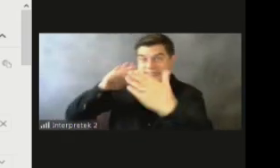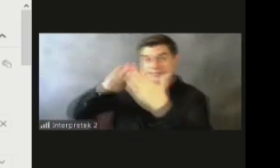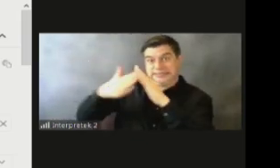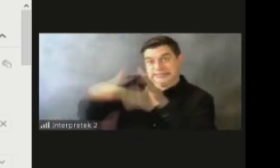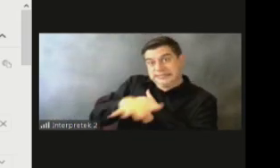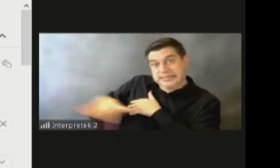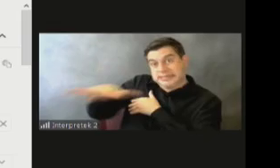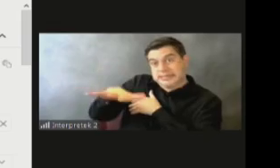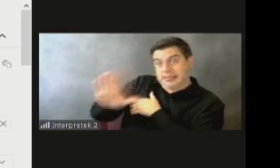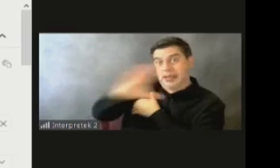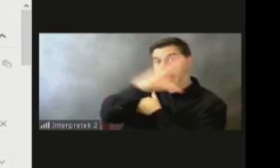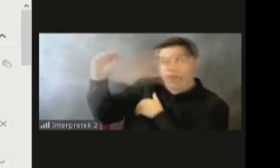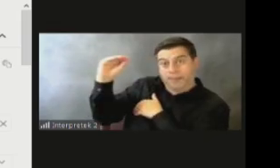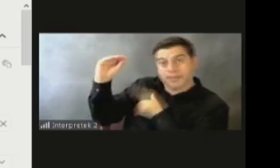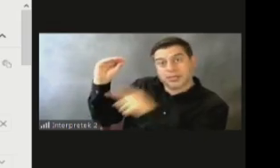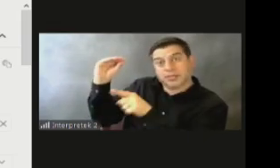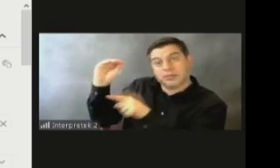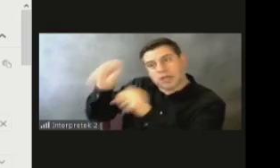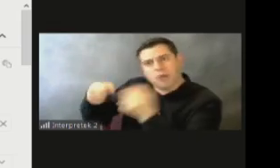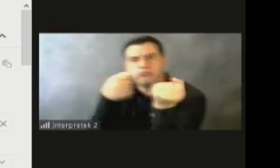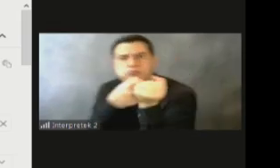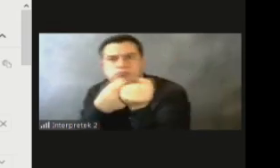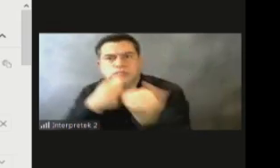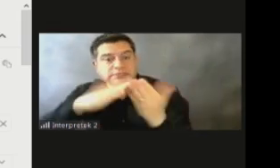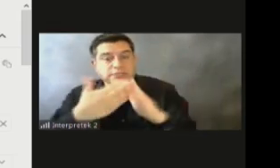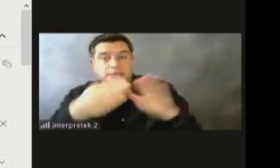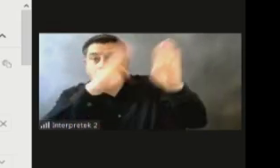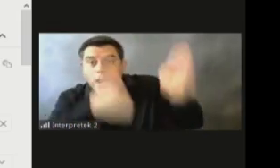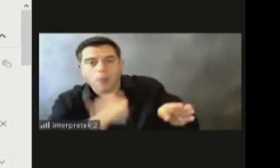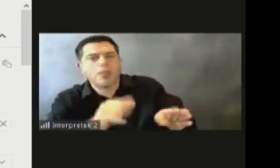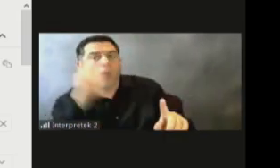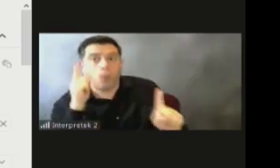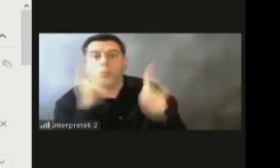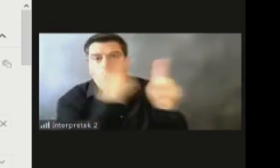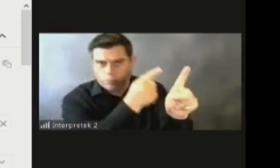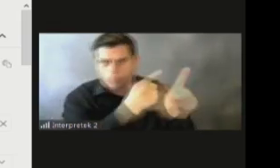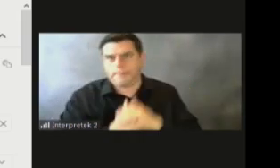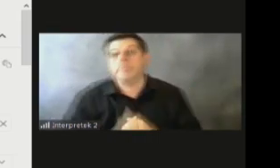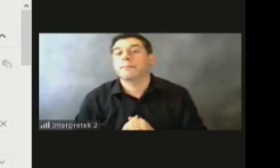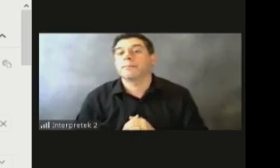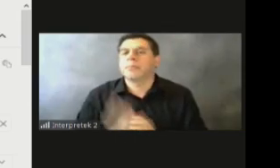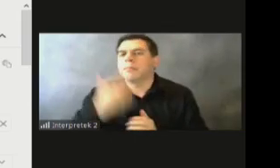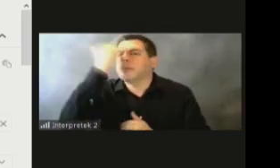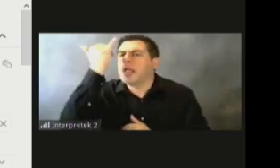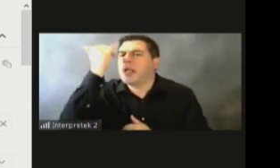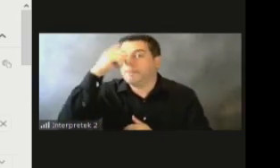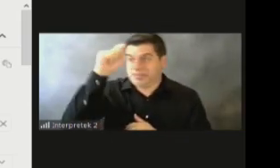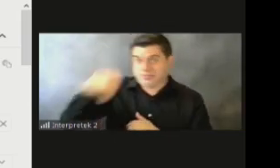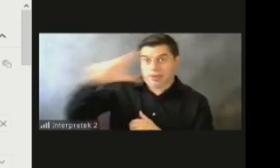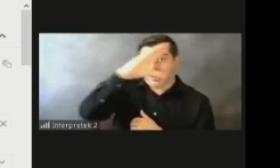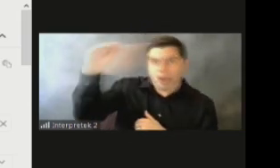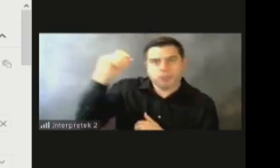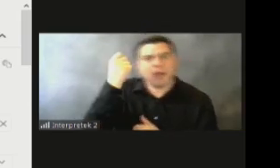goals, because employers across the city, across the state, all understand the importance of affordable housing in attracting and